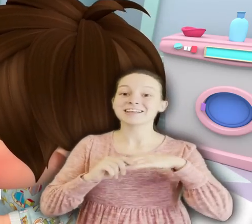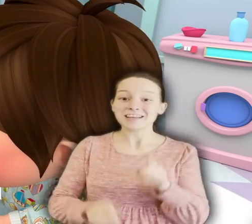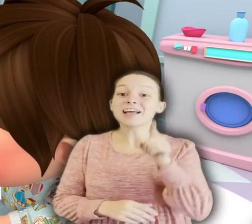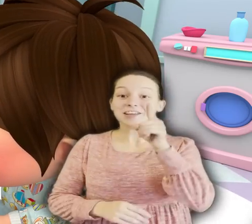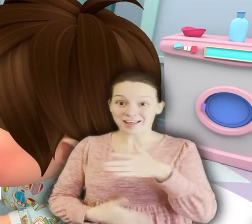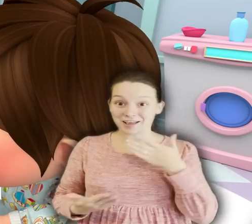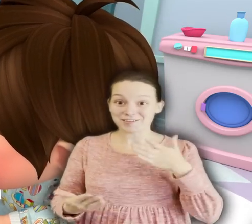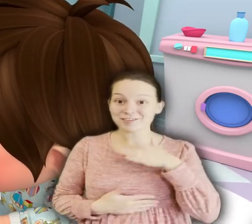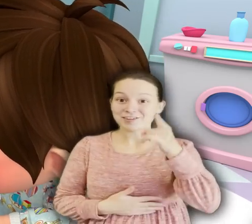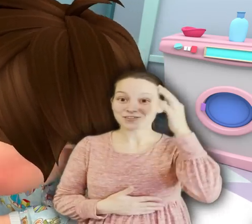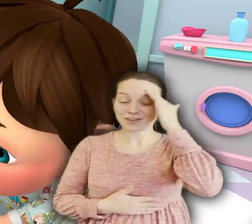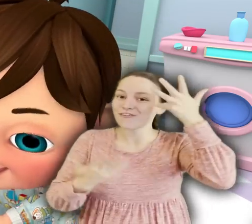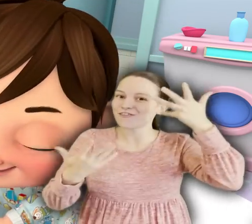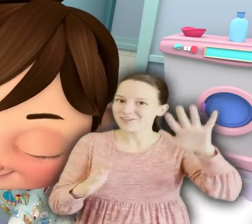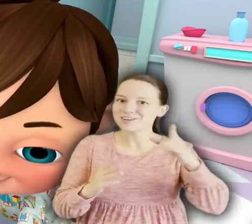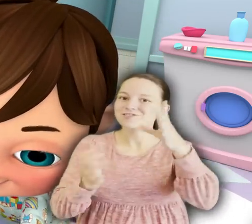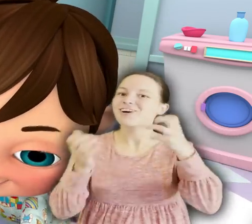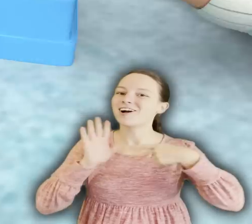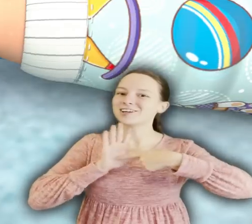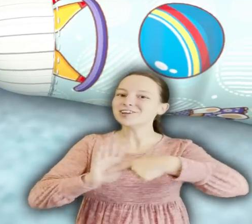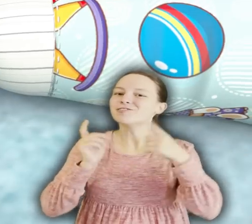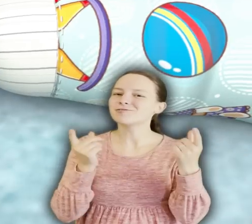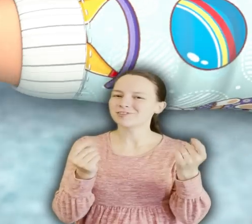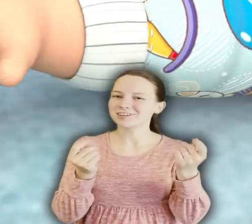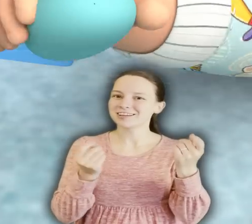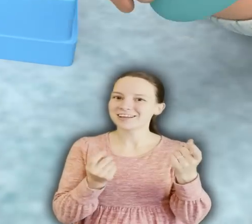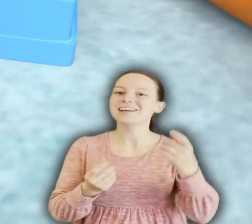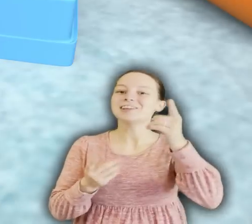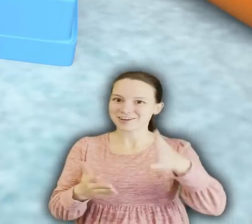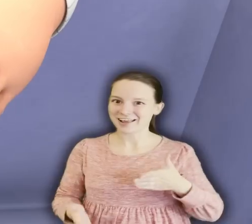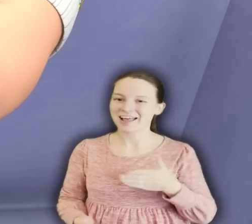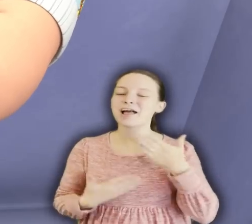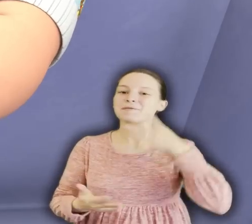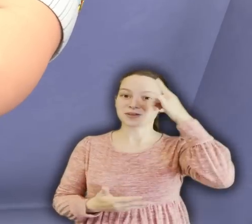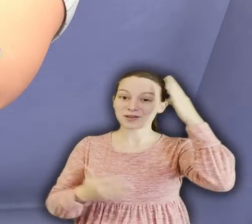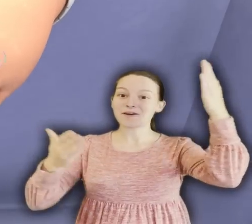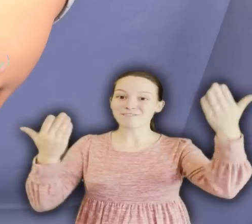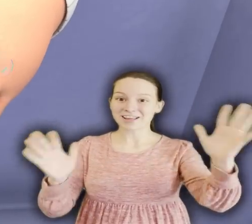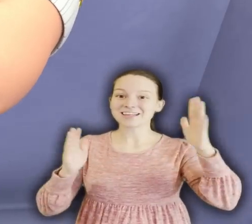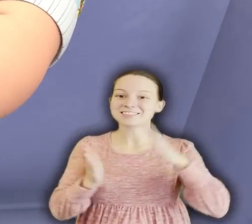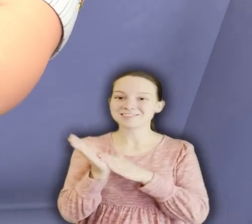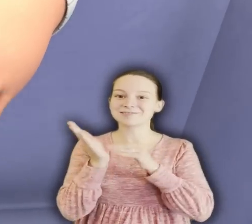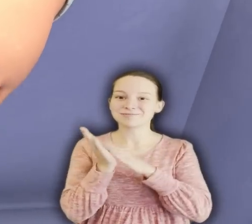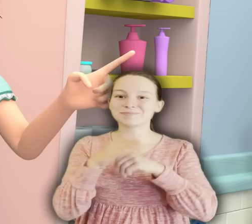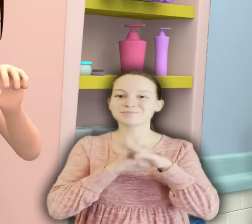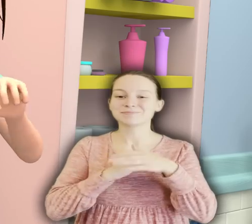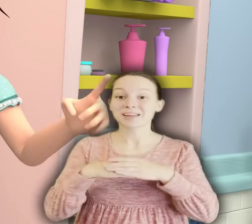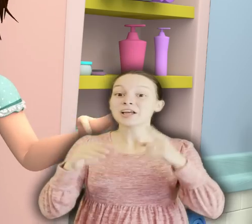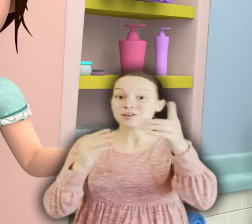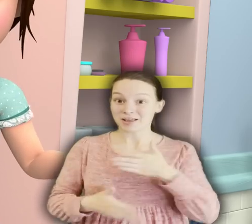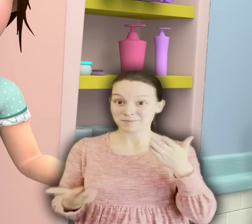if you're happy and you know it and you really want to show it if you're happy and you know it well with Souls